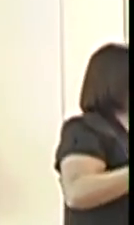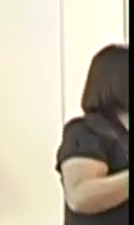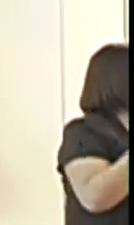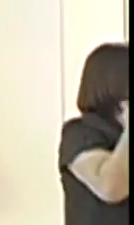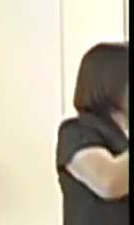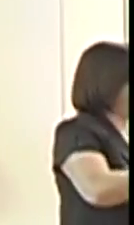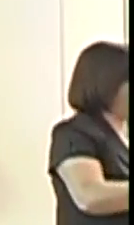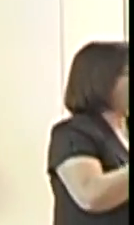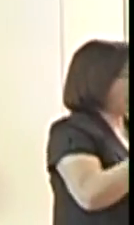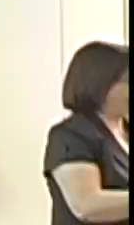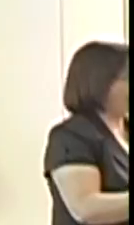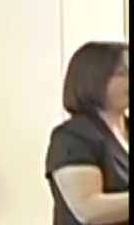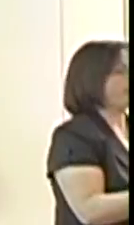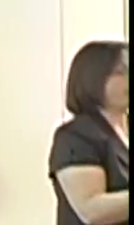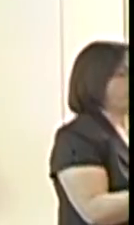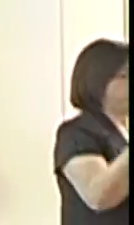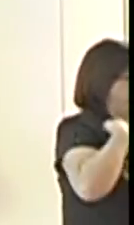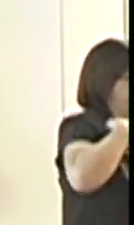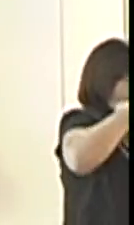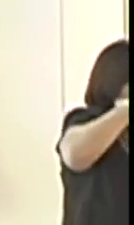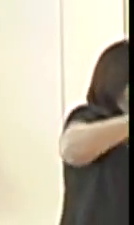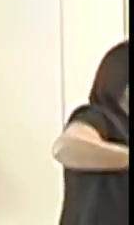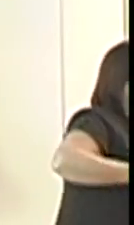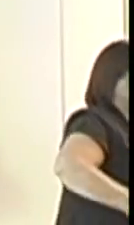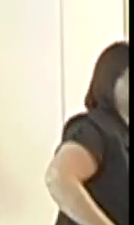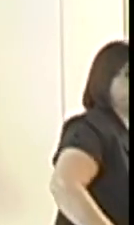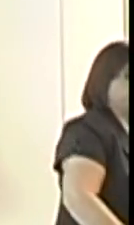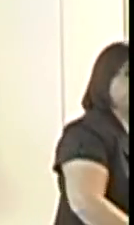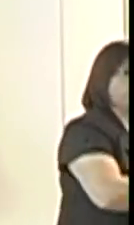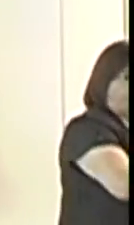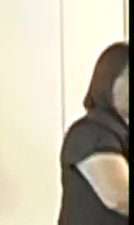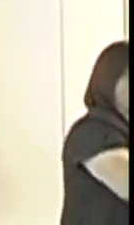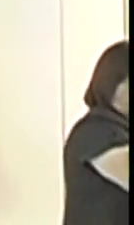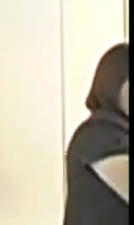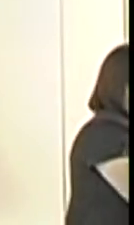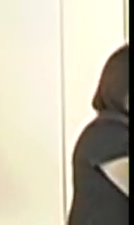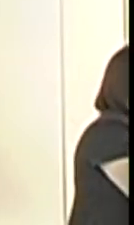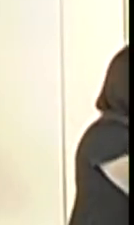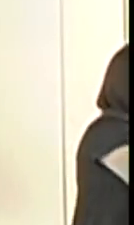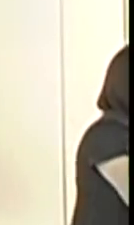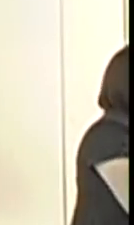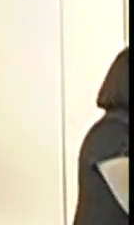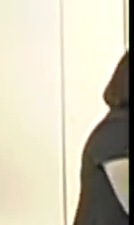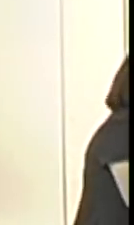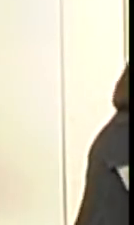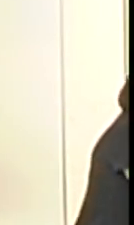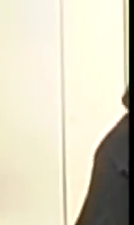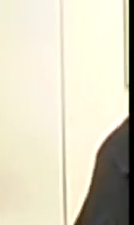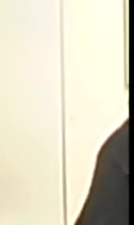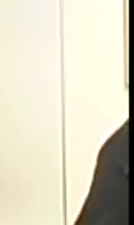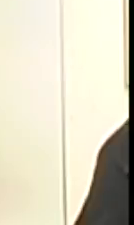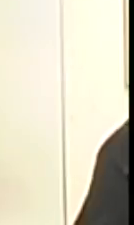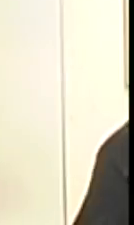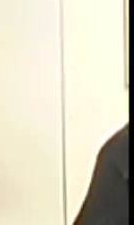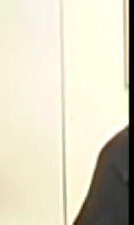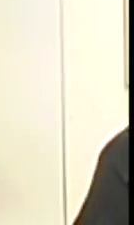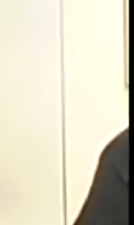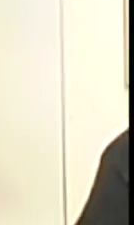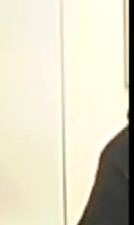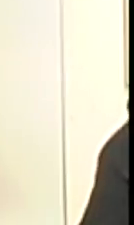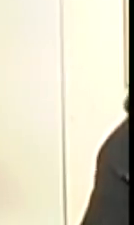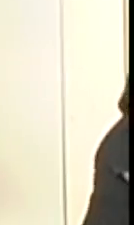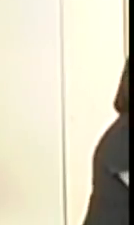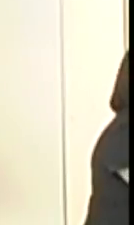infants can reach to different locations on their bodies and can use that skill early in sign development, and they show a high degree of